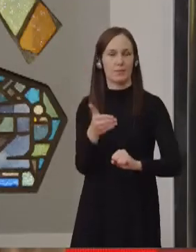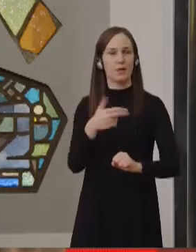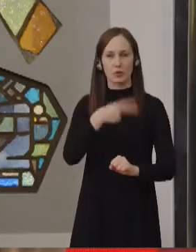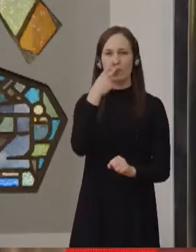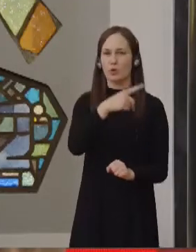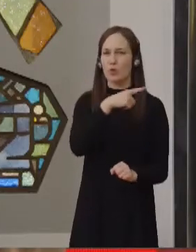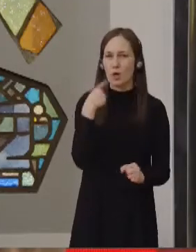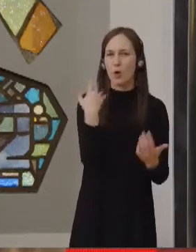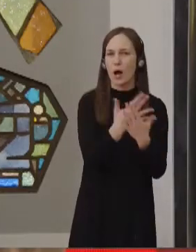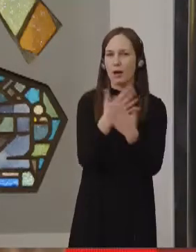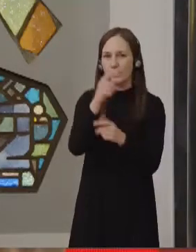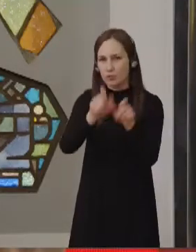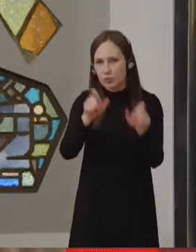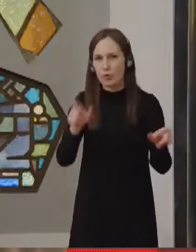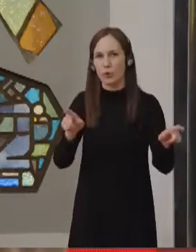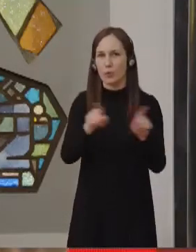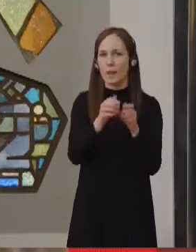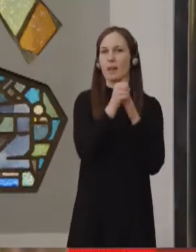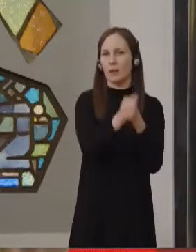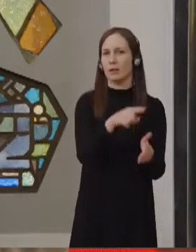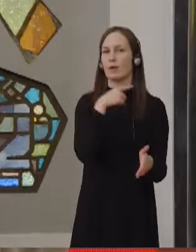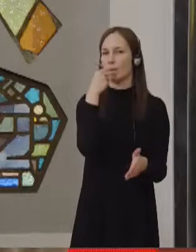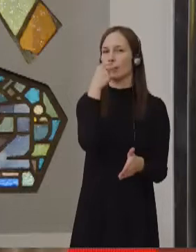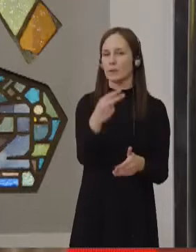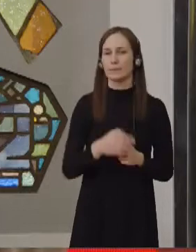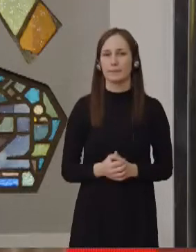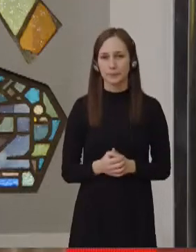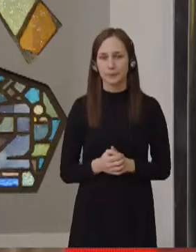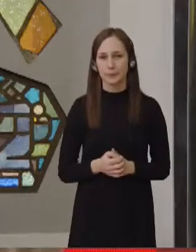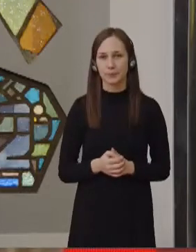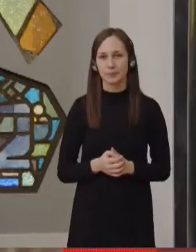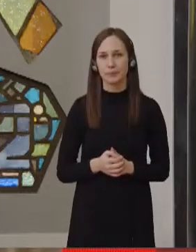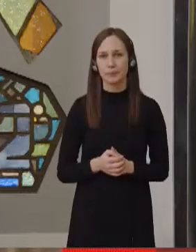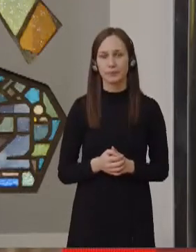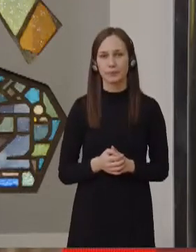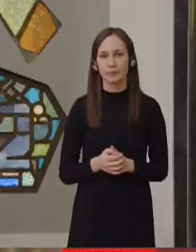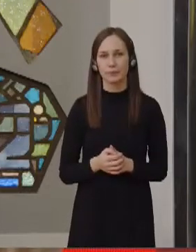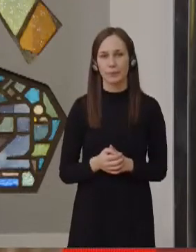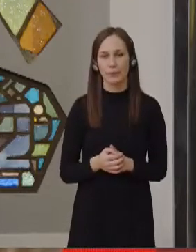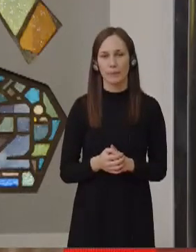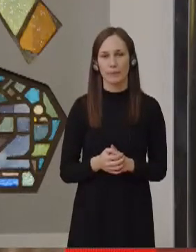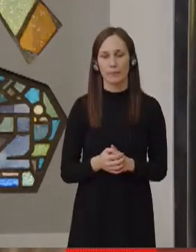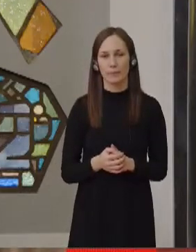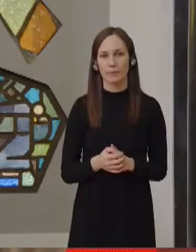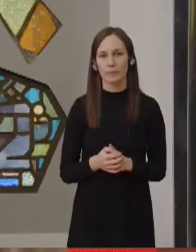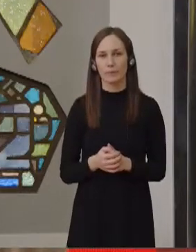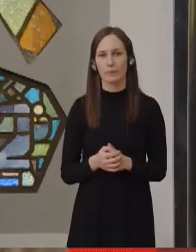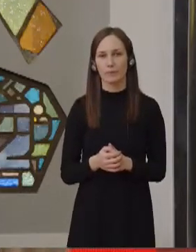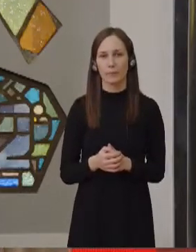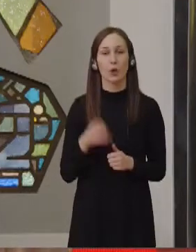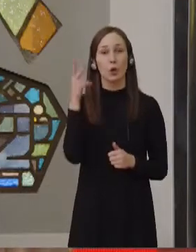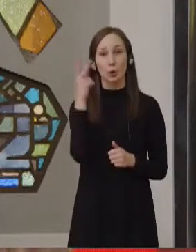leaders of this forum. Even before former Secretary of State Hillary Clinton said in